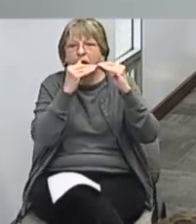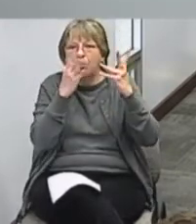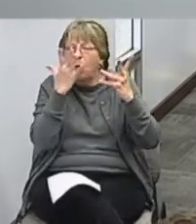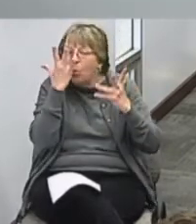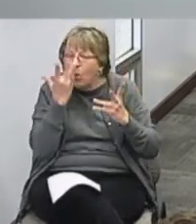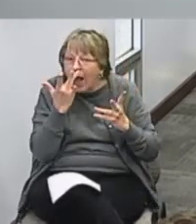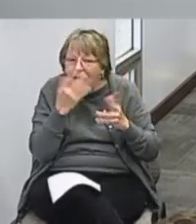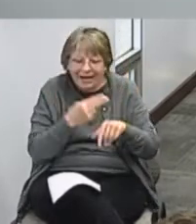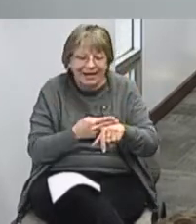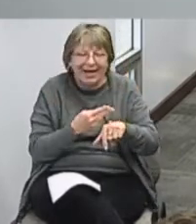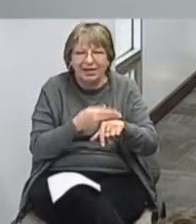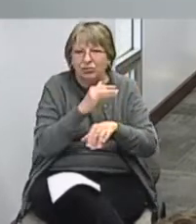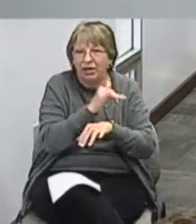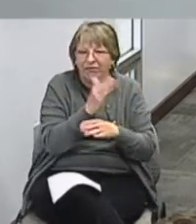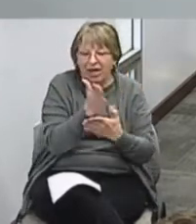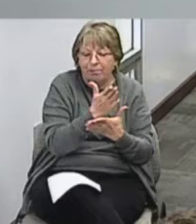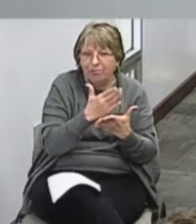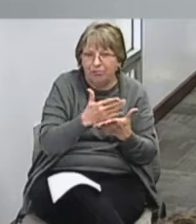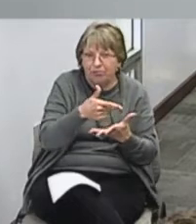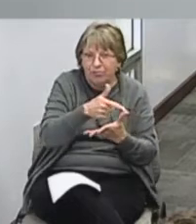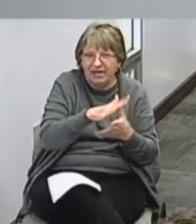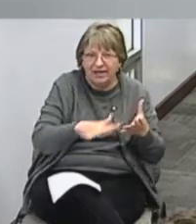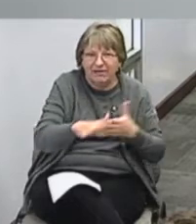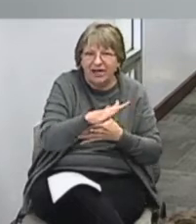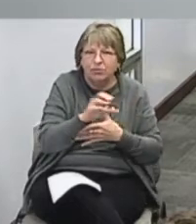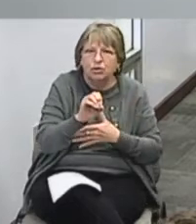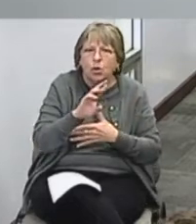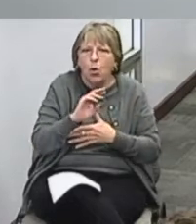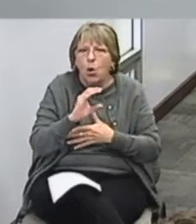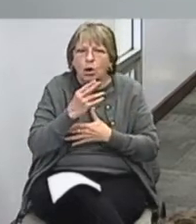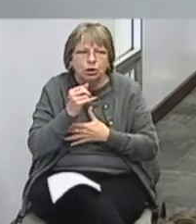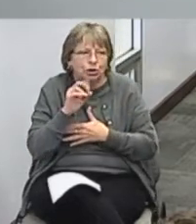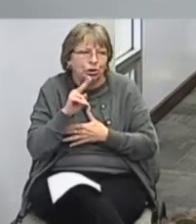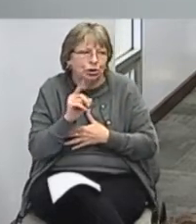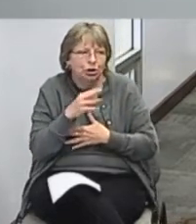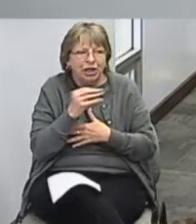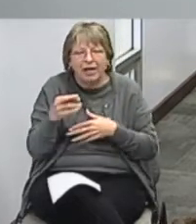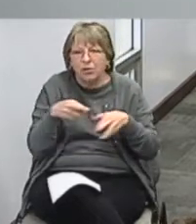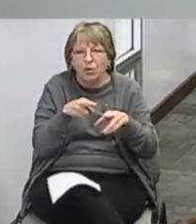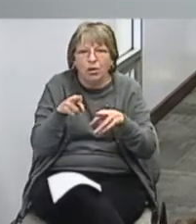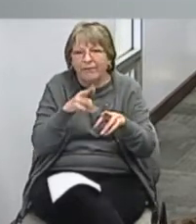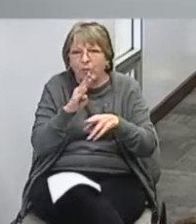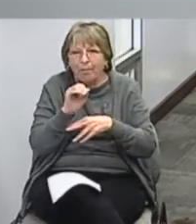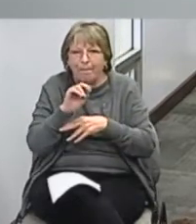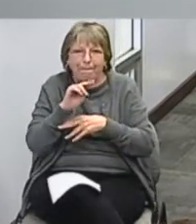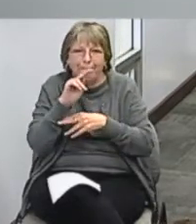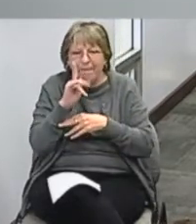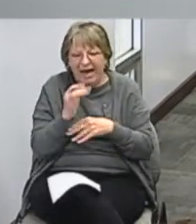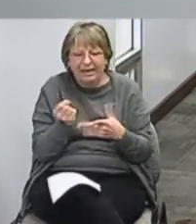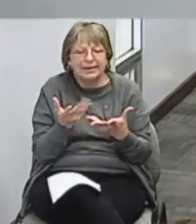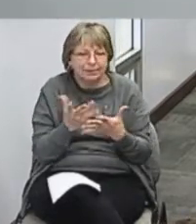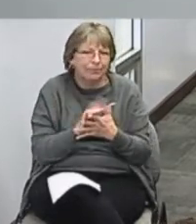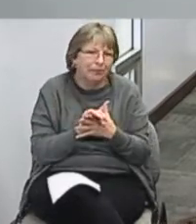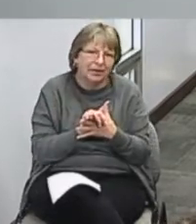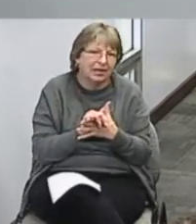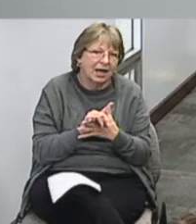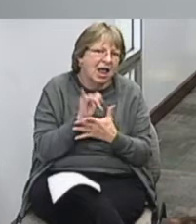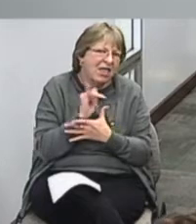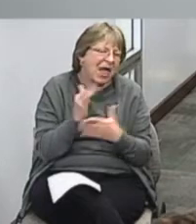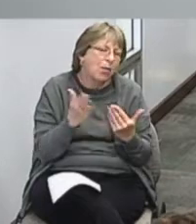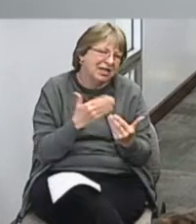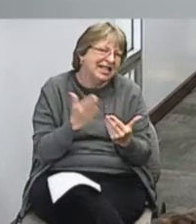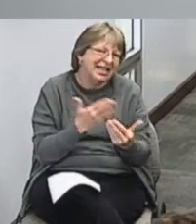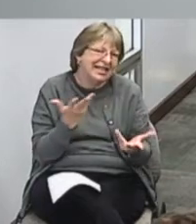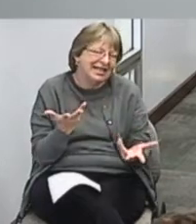history of that piece of property, as the orchard and Rivers Banks and the apple orchard. So that was a little easier